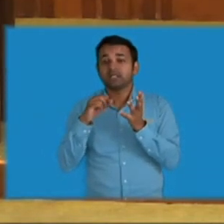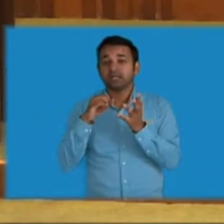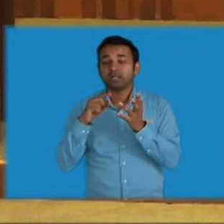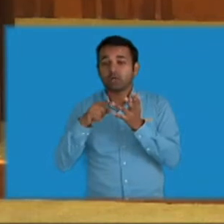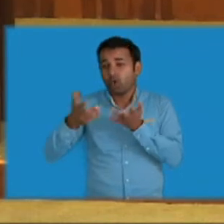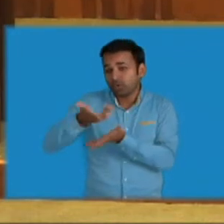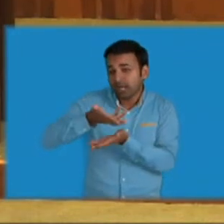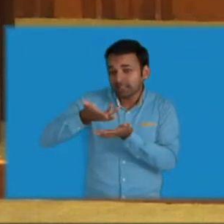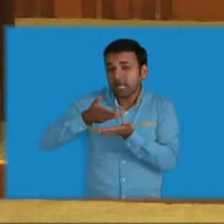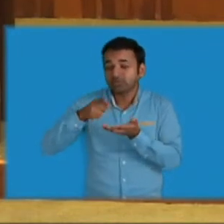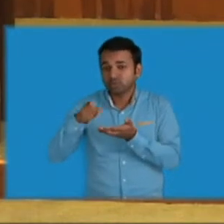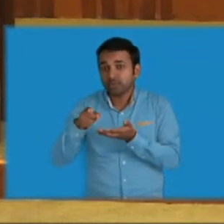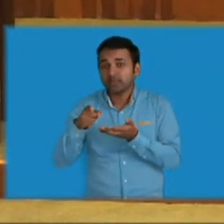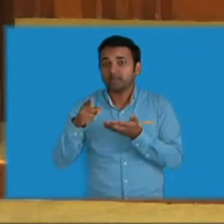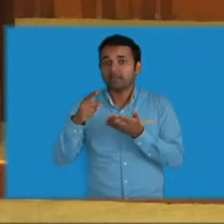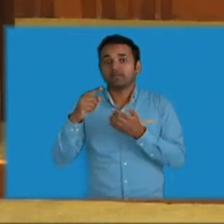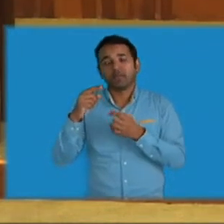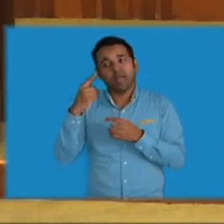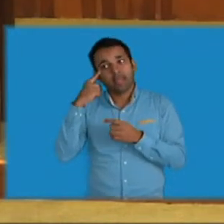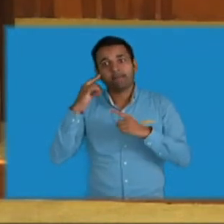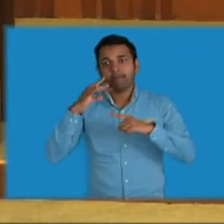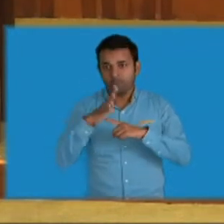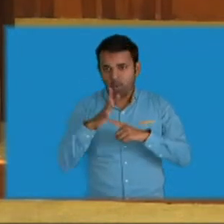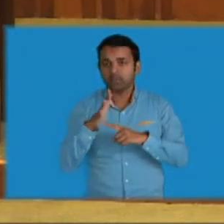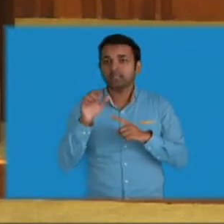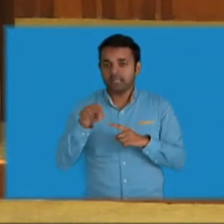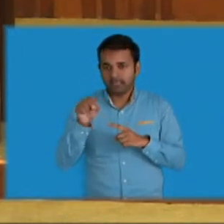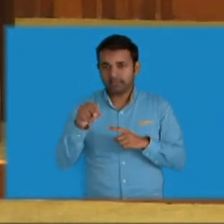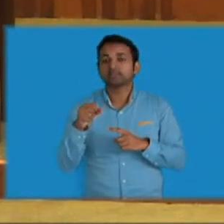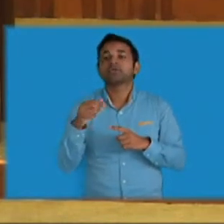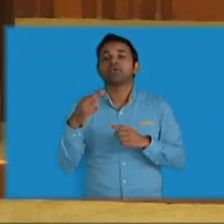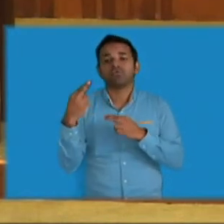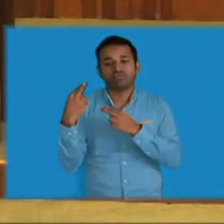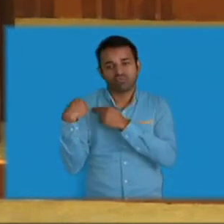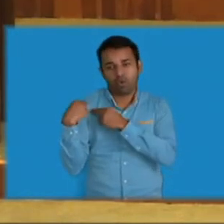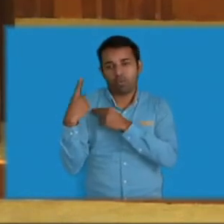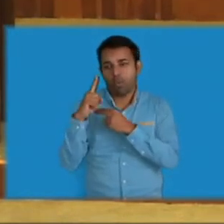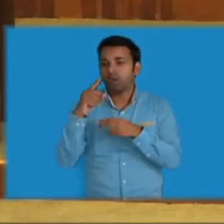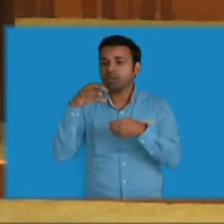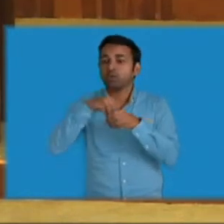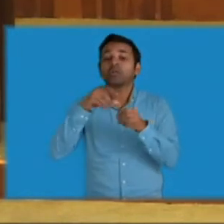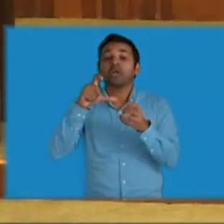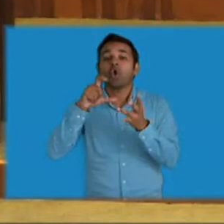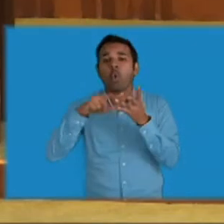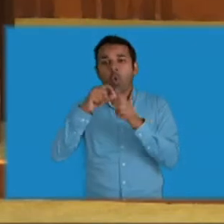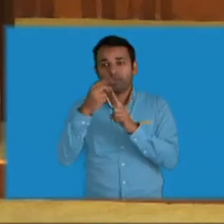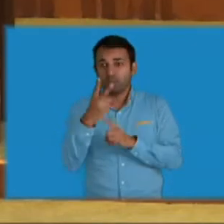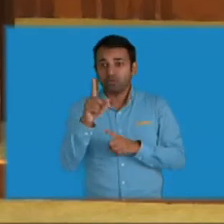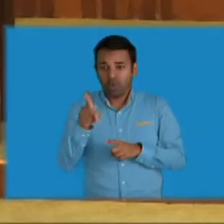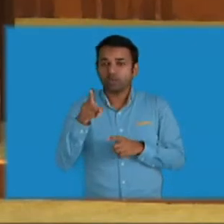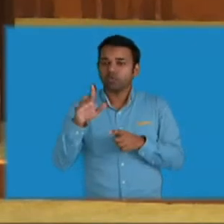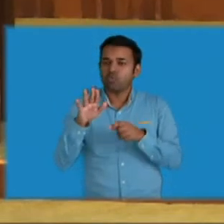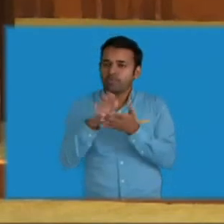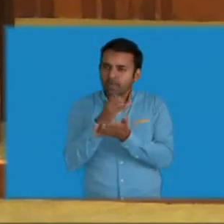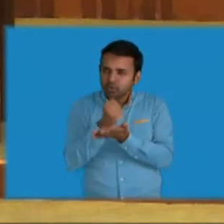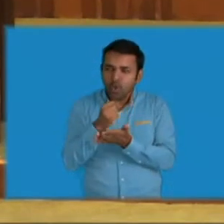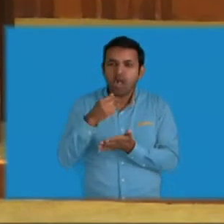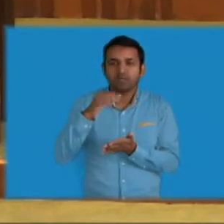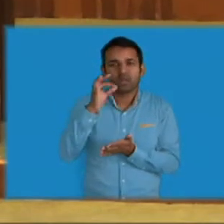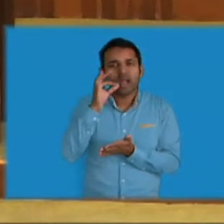want to stress to the government that we must ensure that we have our local